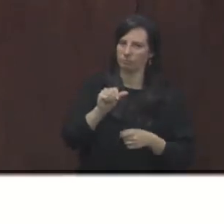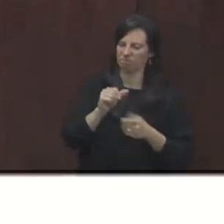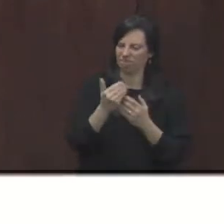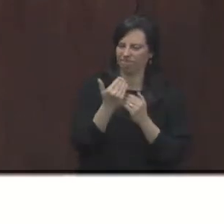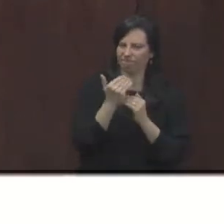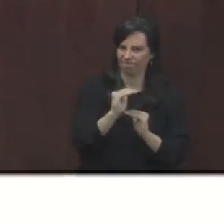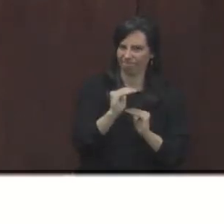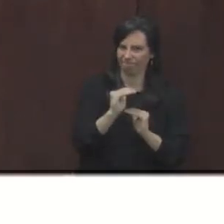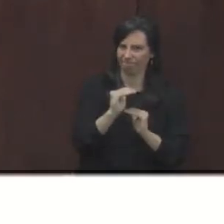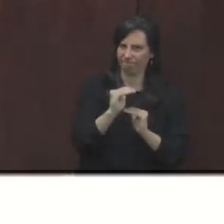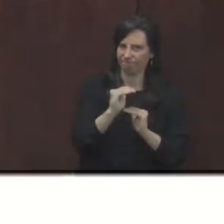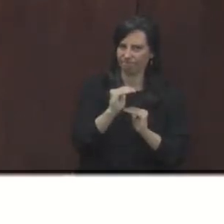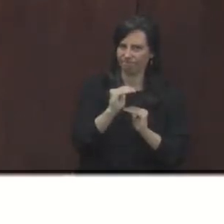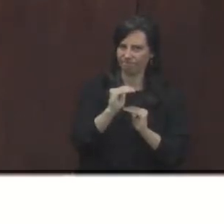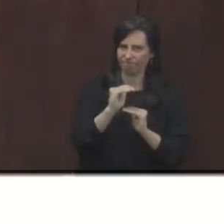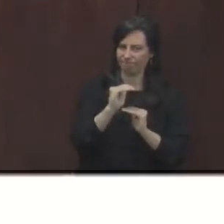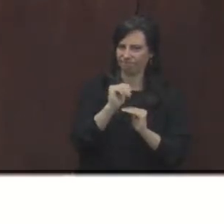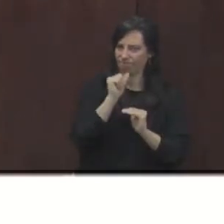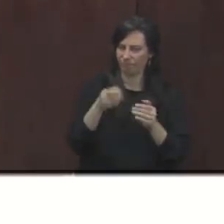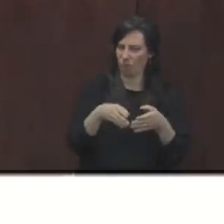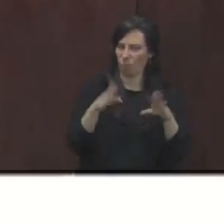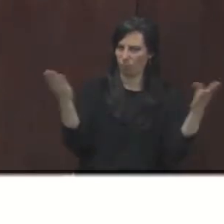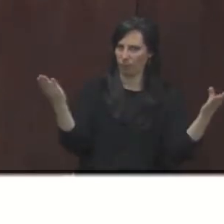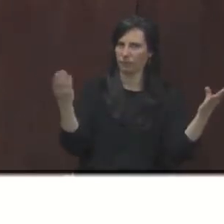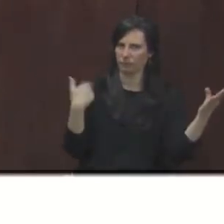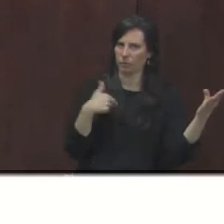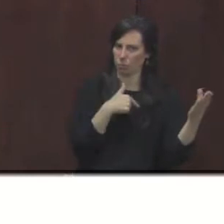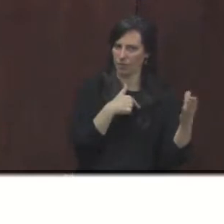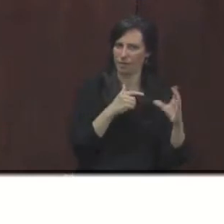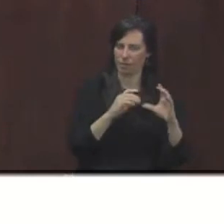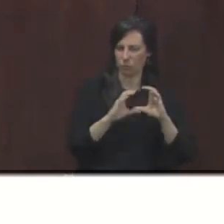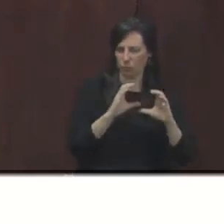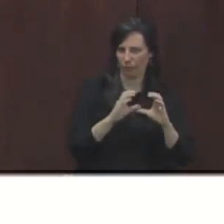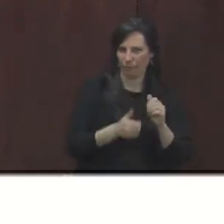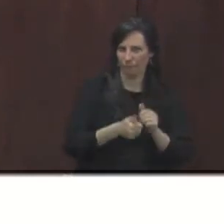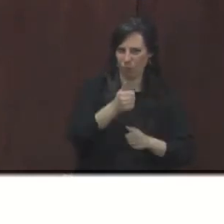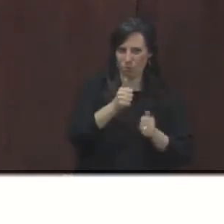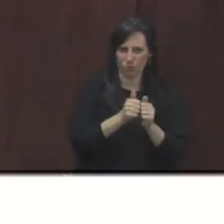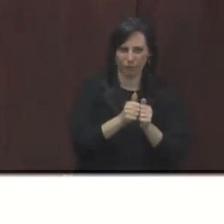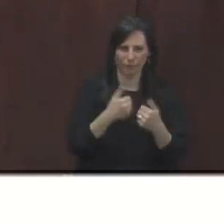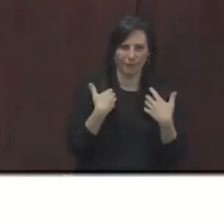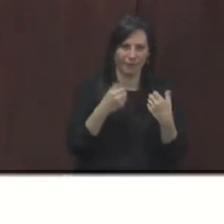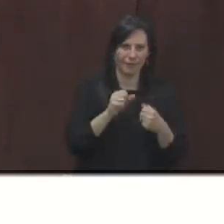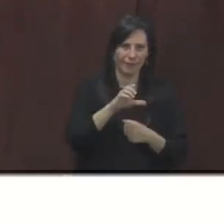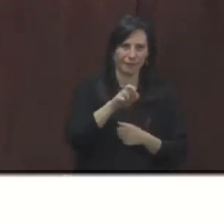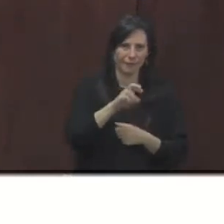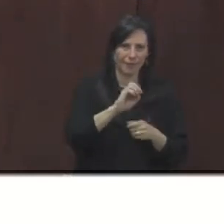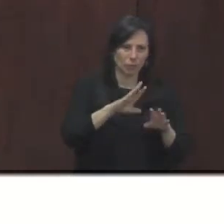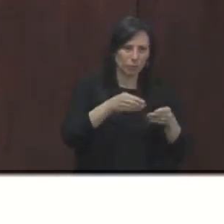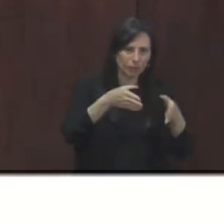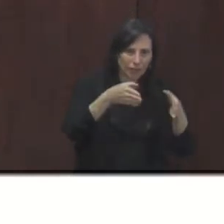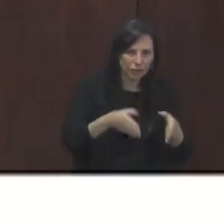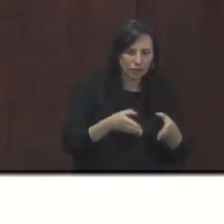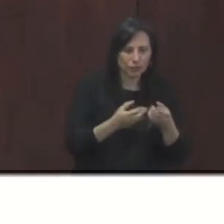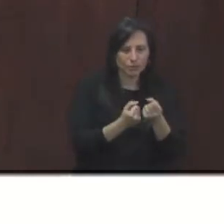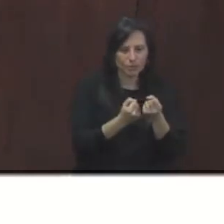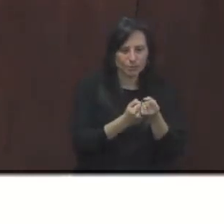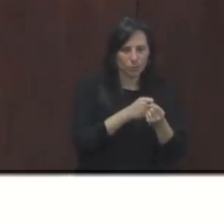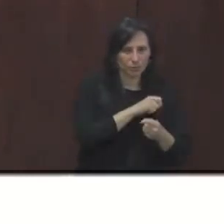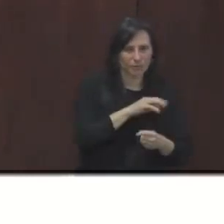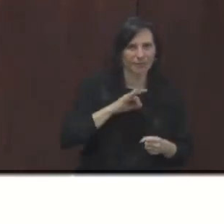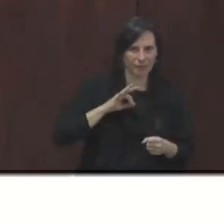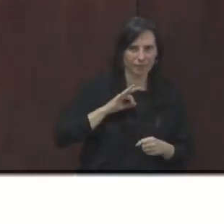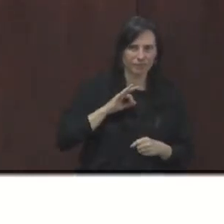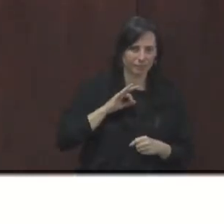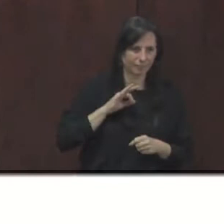really happened through our provider networks, because those were mostly either healthcare providers or healthcare support staff